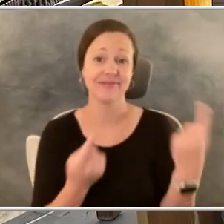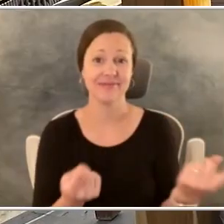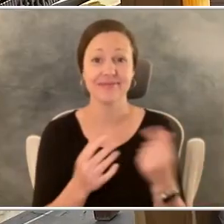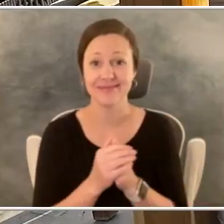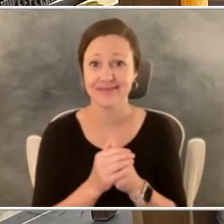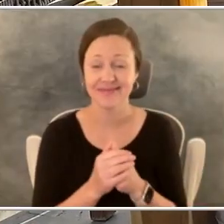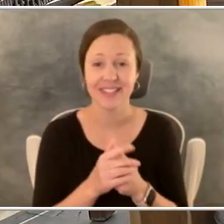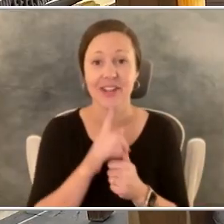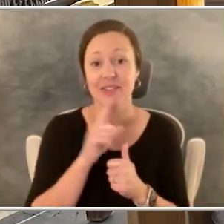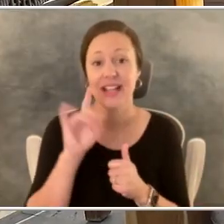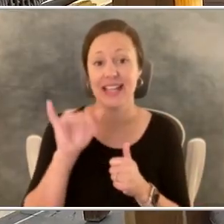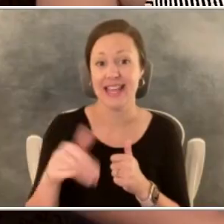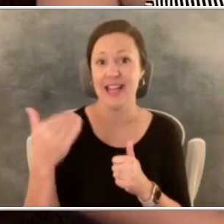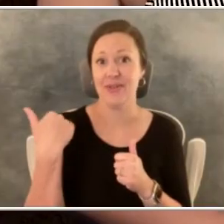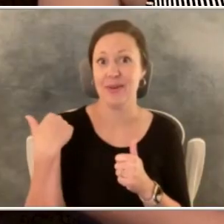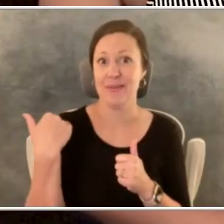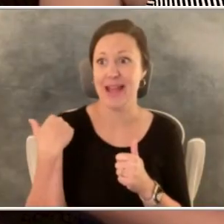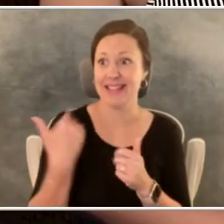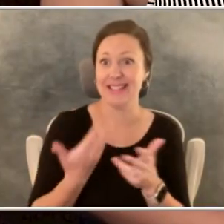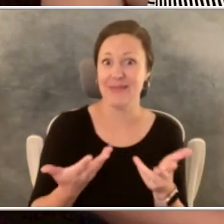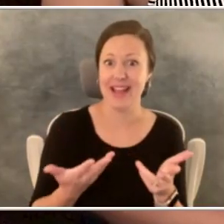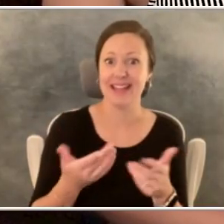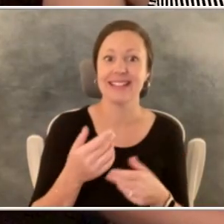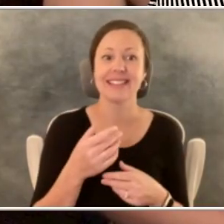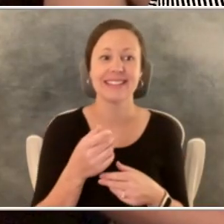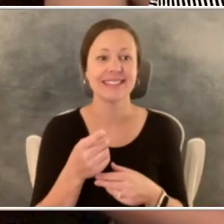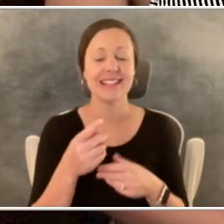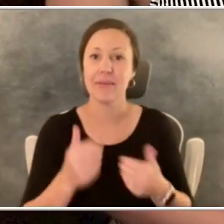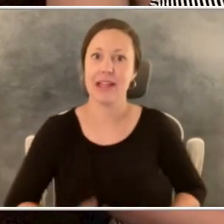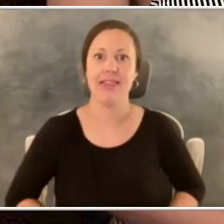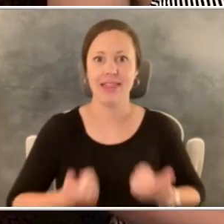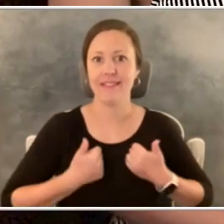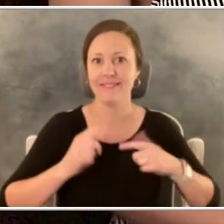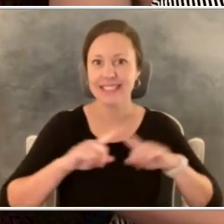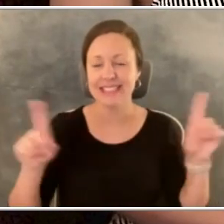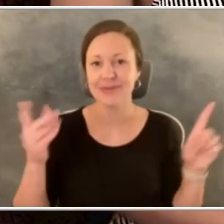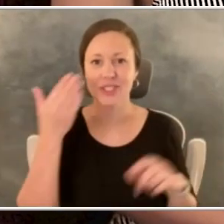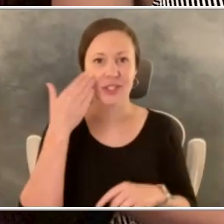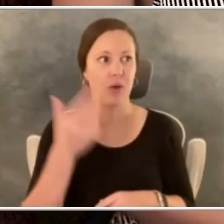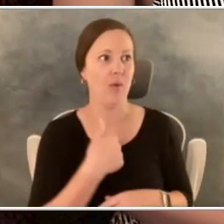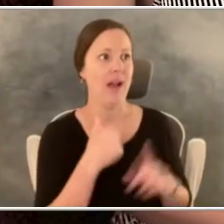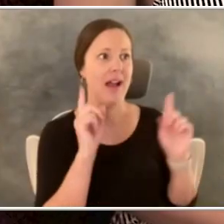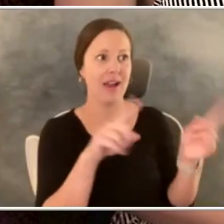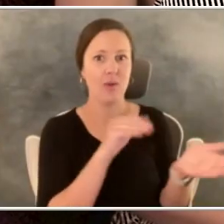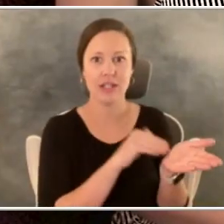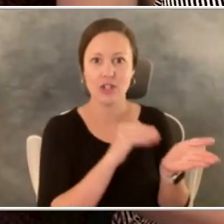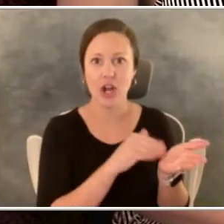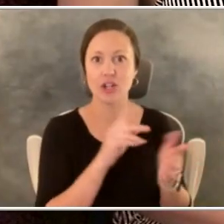of this. I look at it a lot different. I go to the doctor, I ask questions. We're not bulletproof.